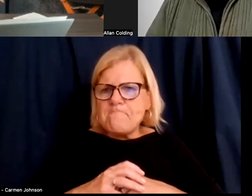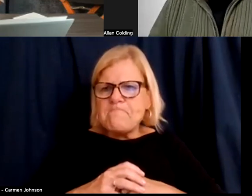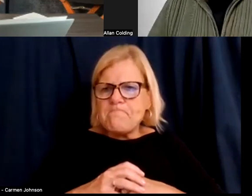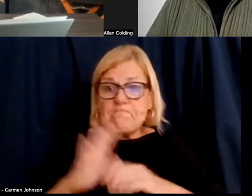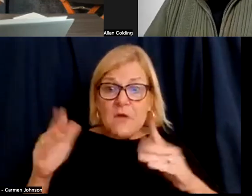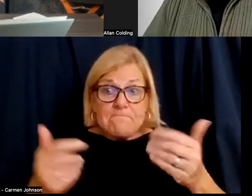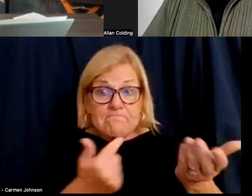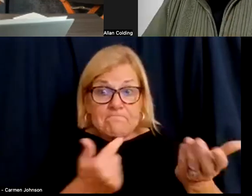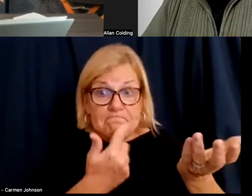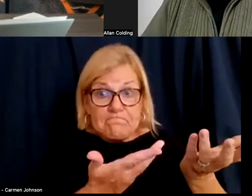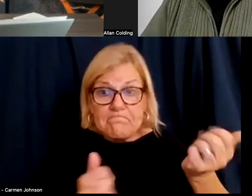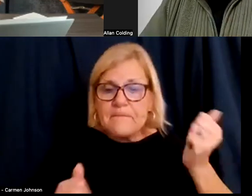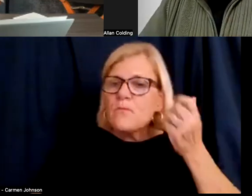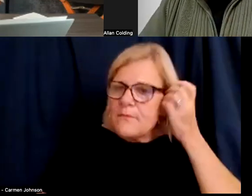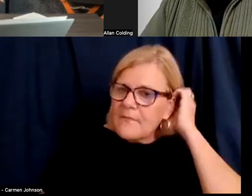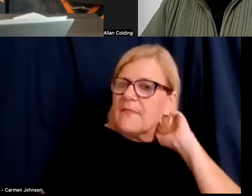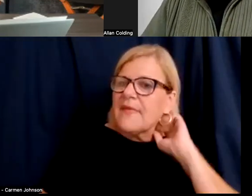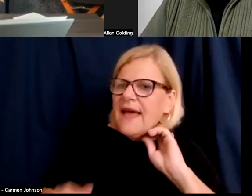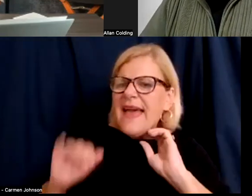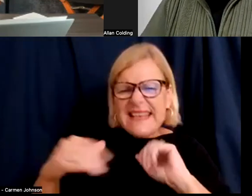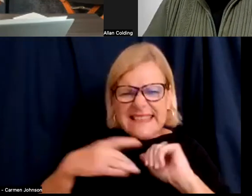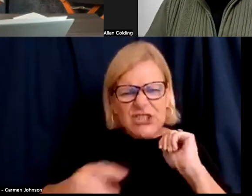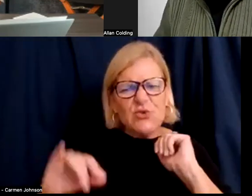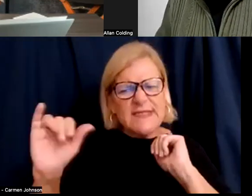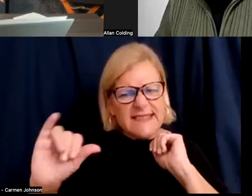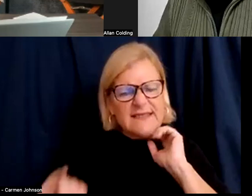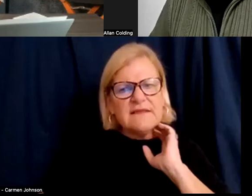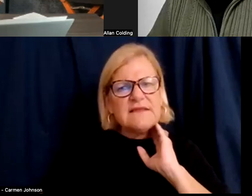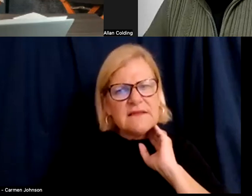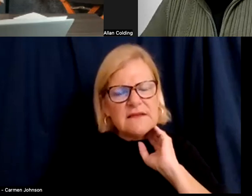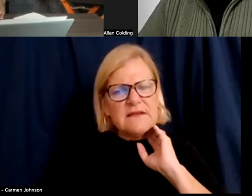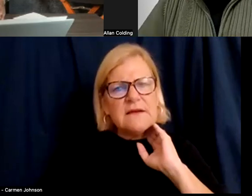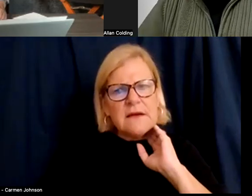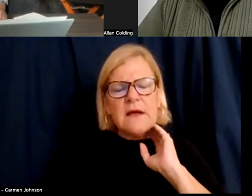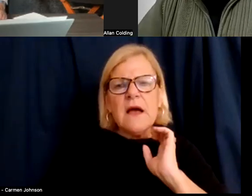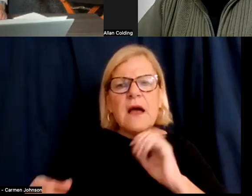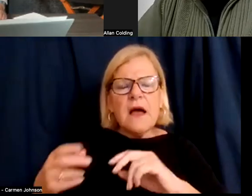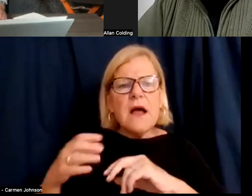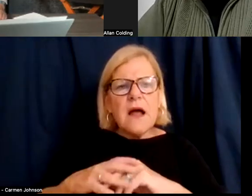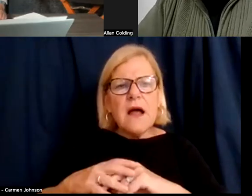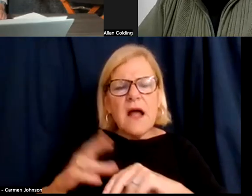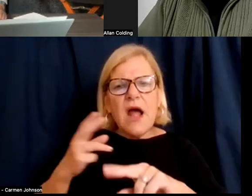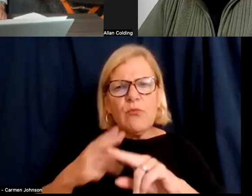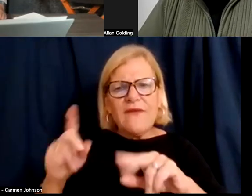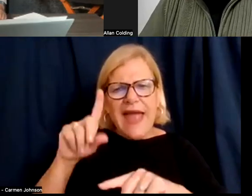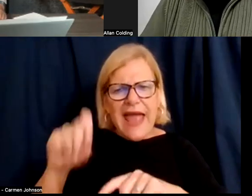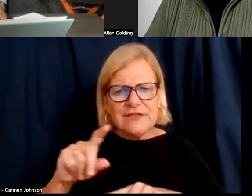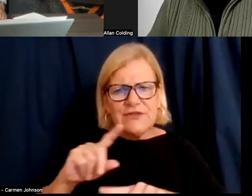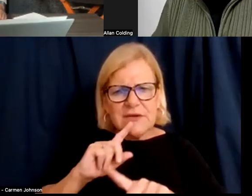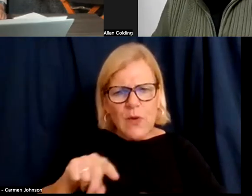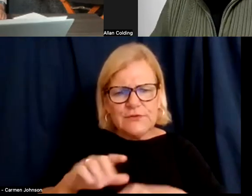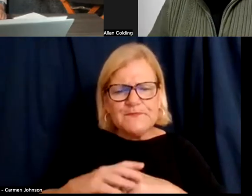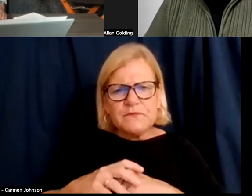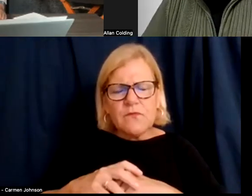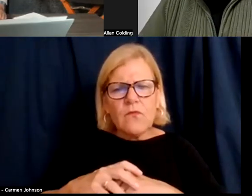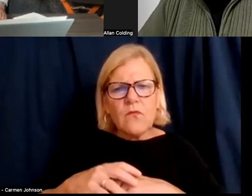ahead. This is interesting as well. And our brief question, answer, response here.